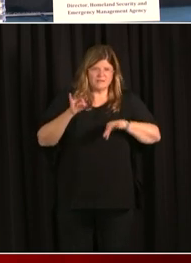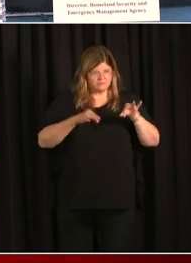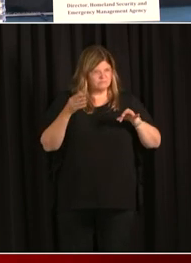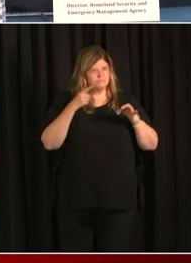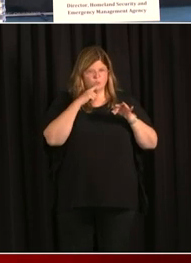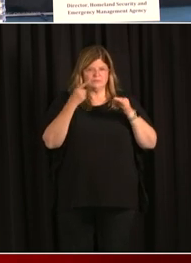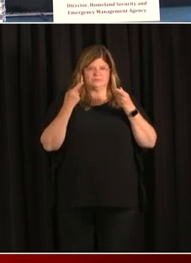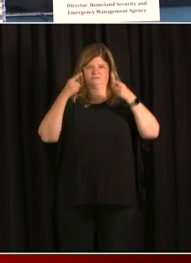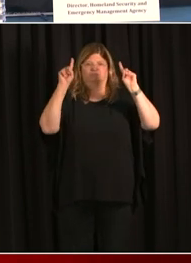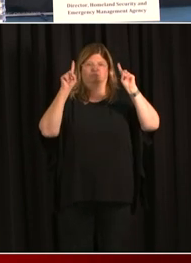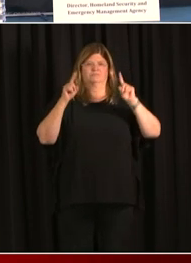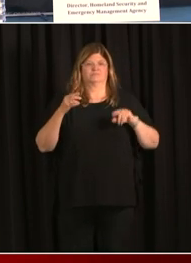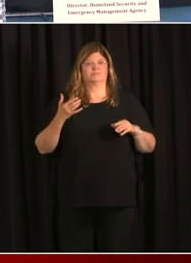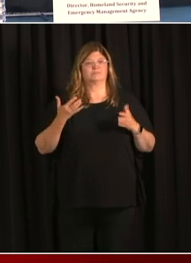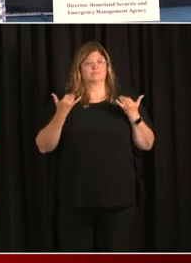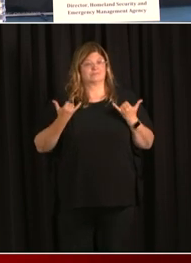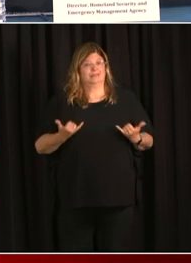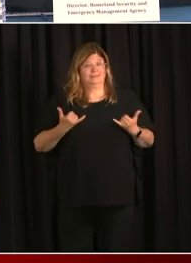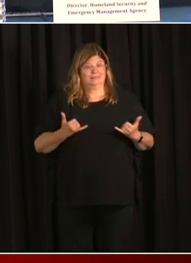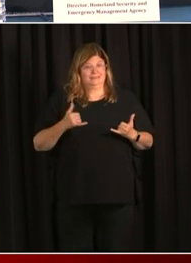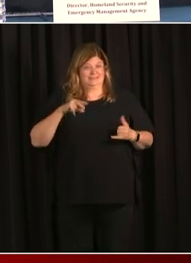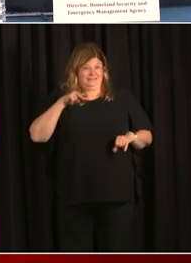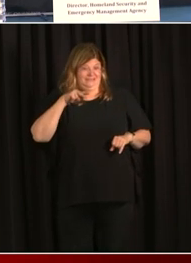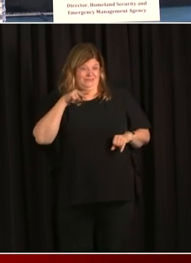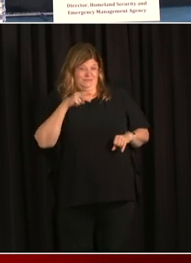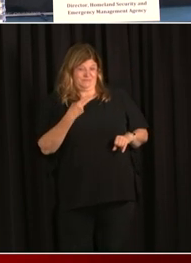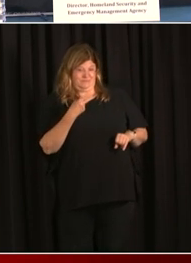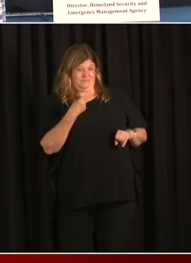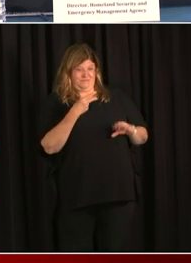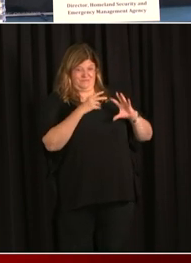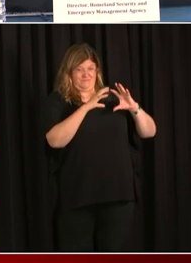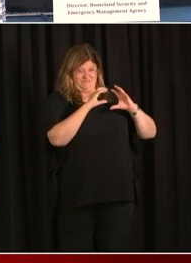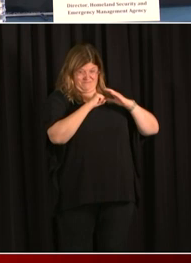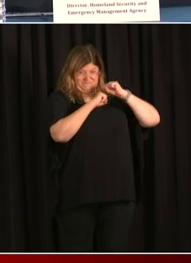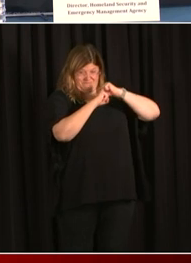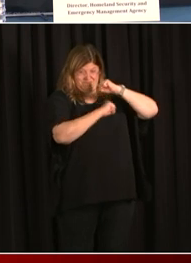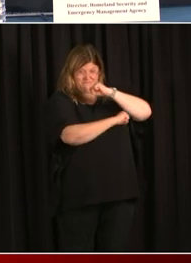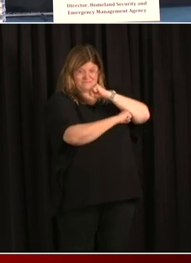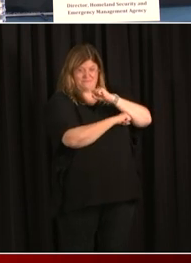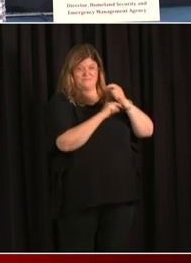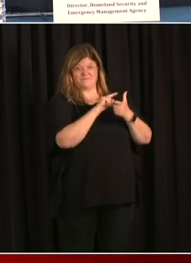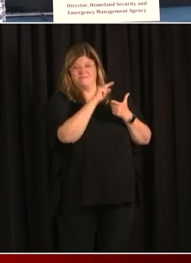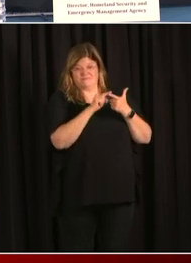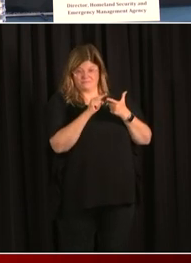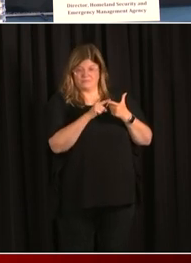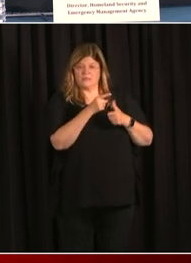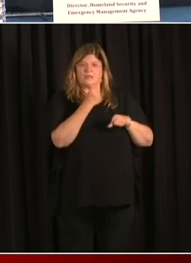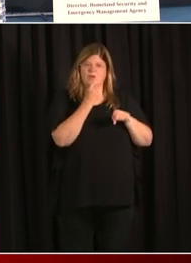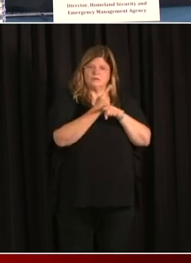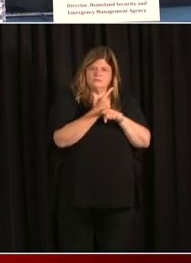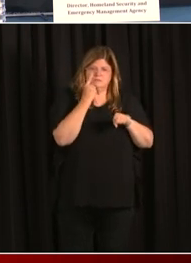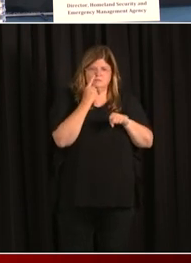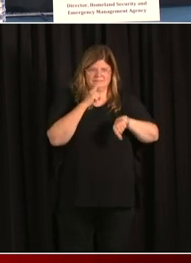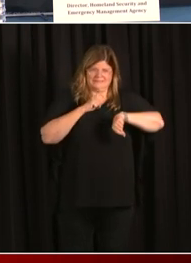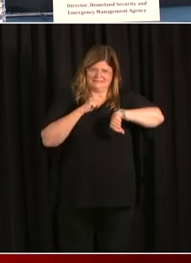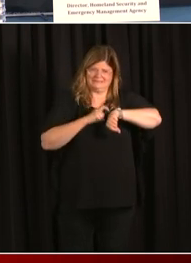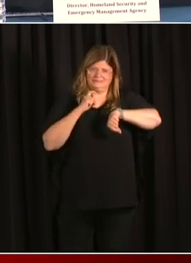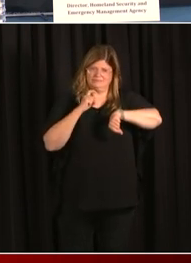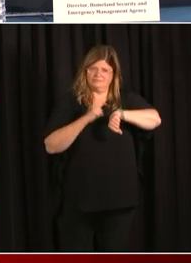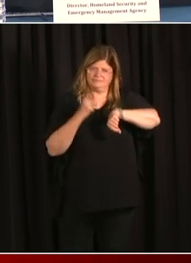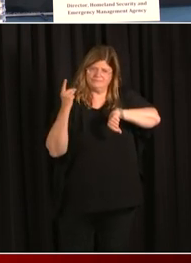The second pillar of our strategy was to make sure that the public had accurate and timely information. You can see